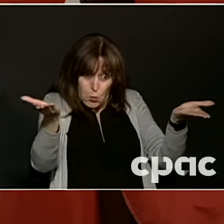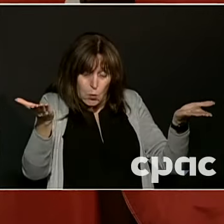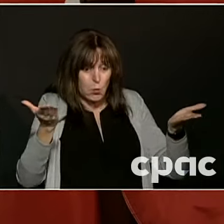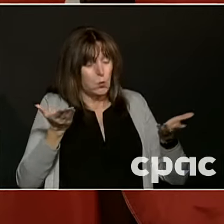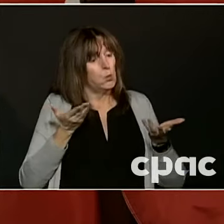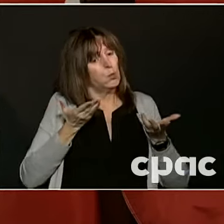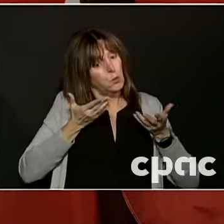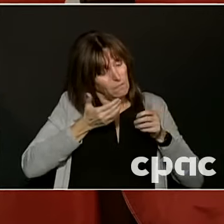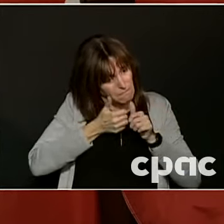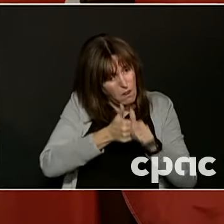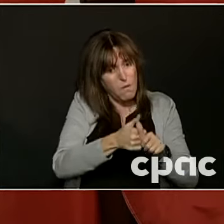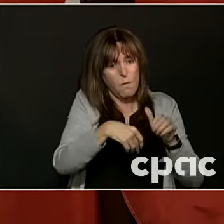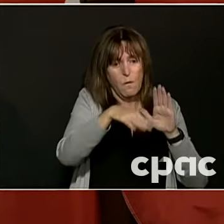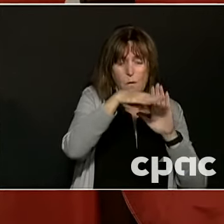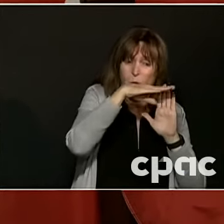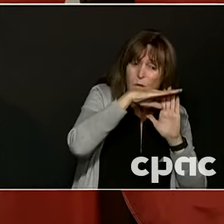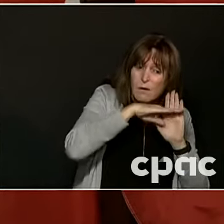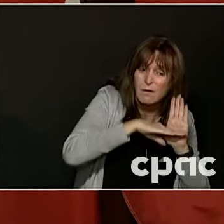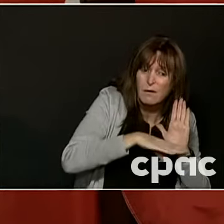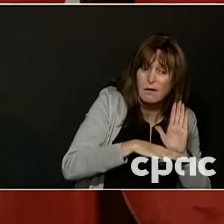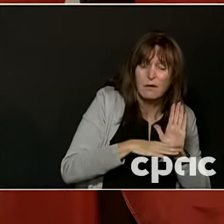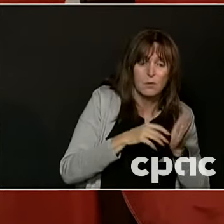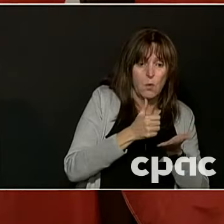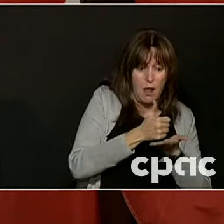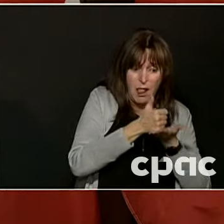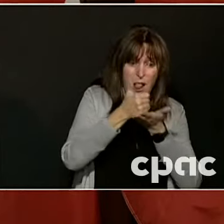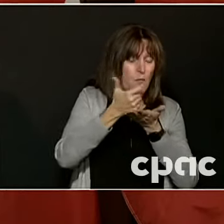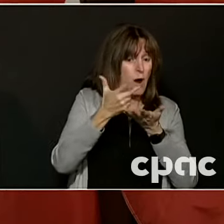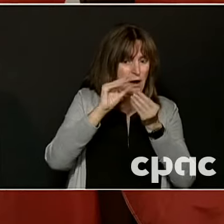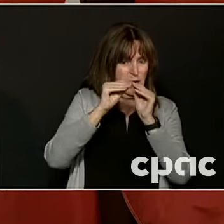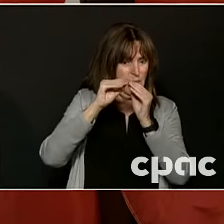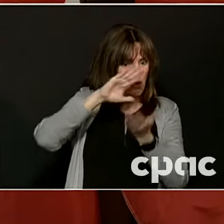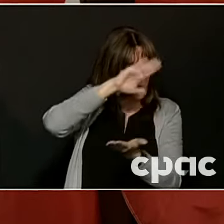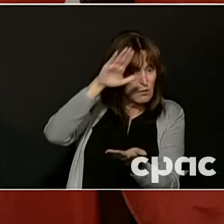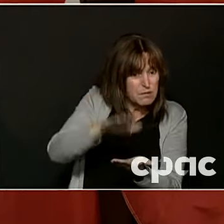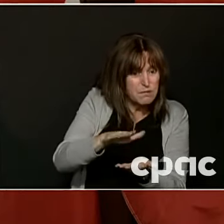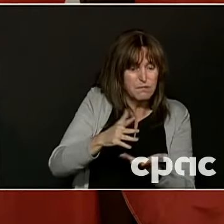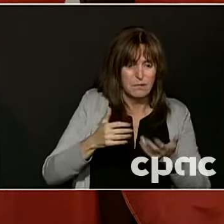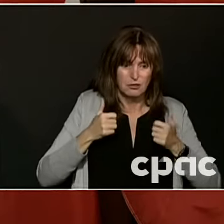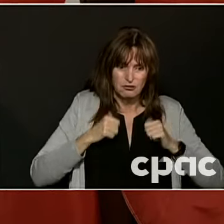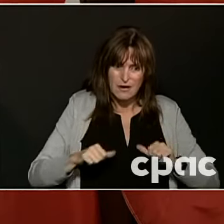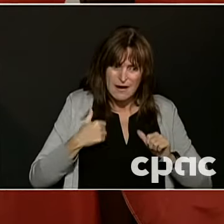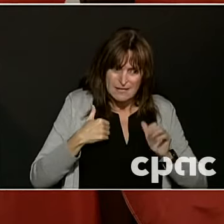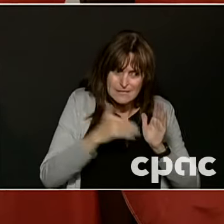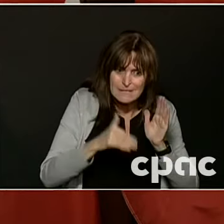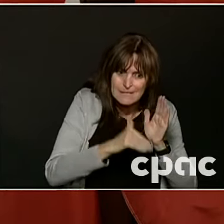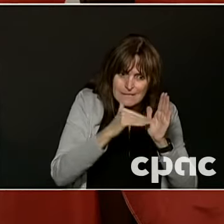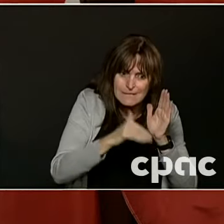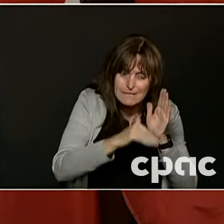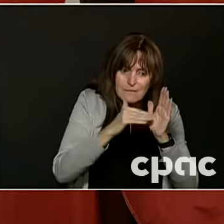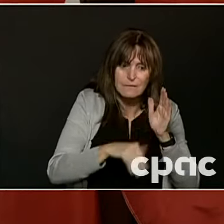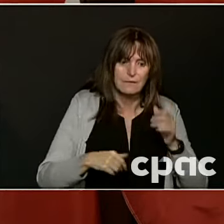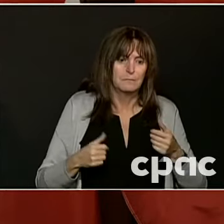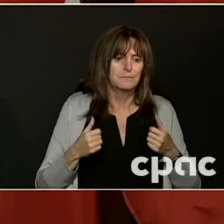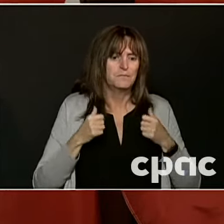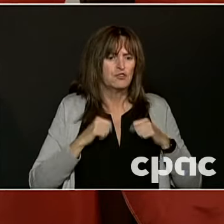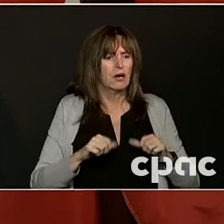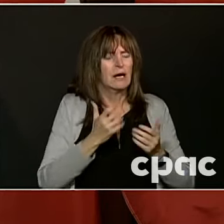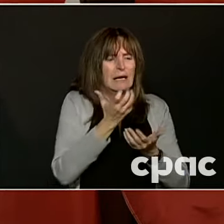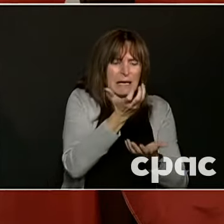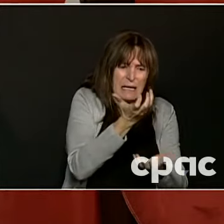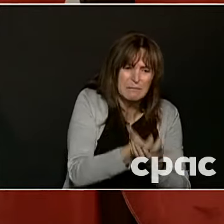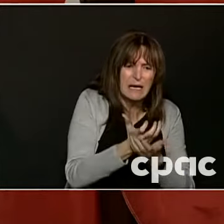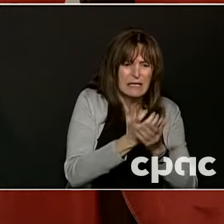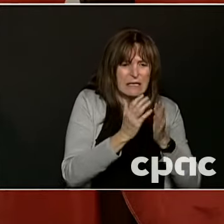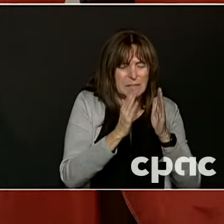And we can't say in any stronger words. We've tried to say it before. We've talked to you and pleaded. We've given some information. We've done different points. And